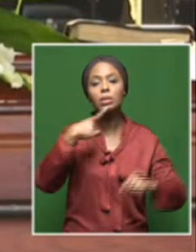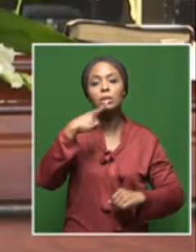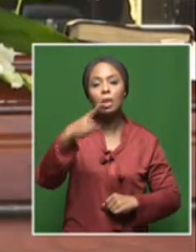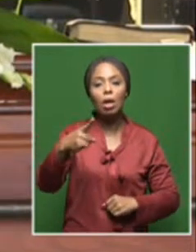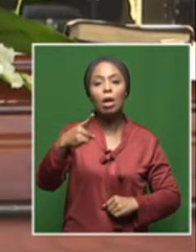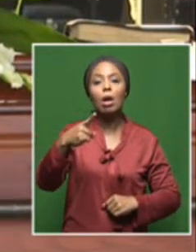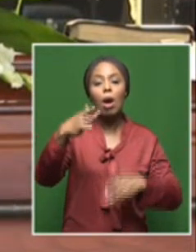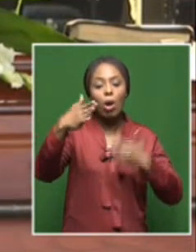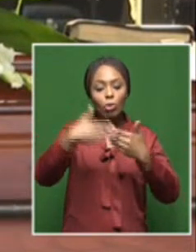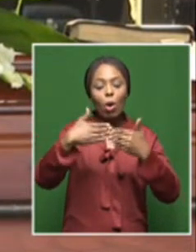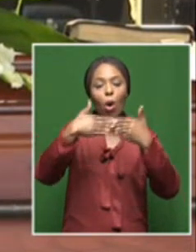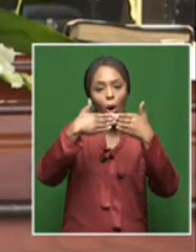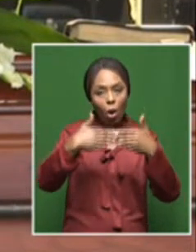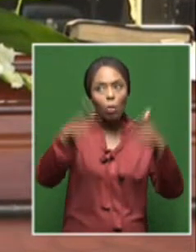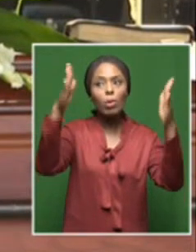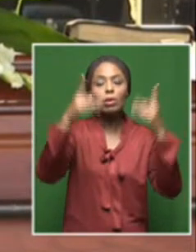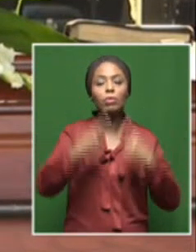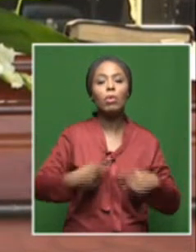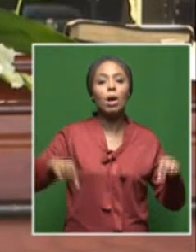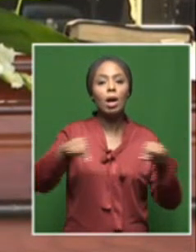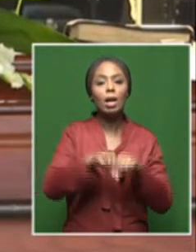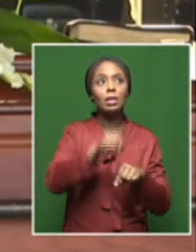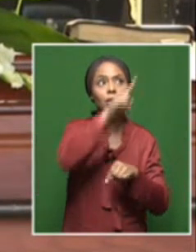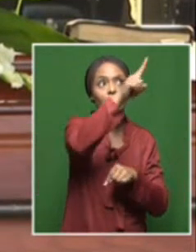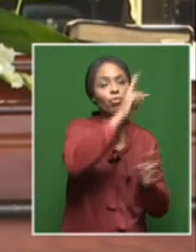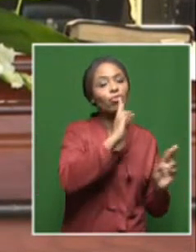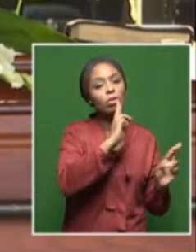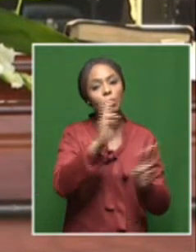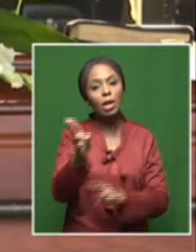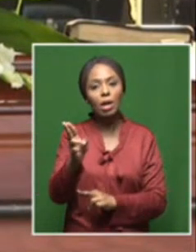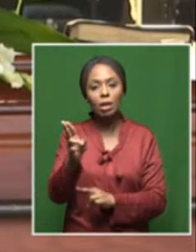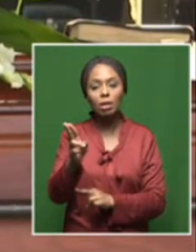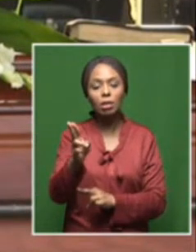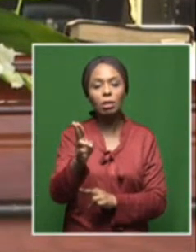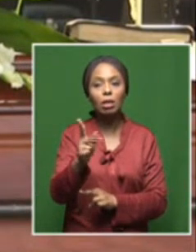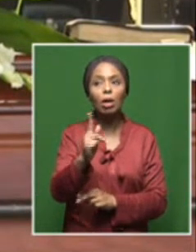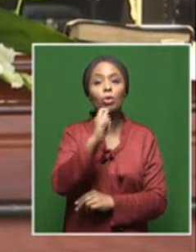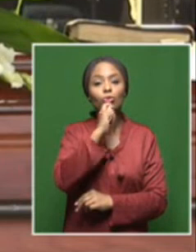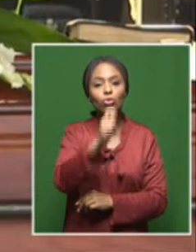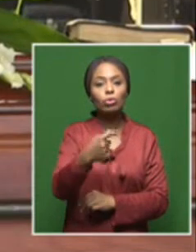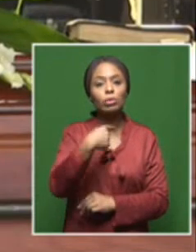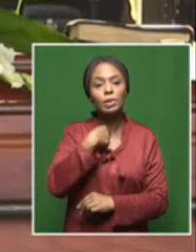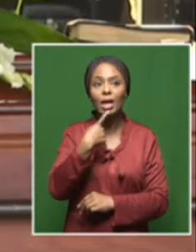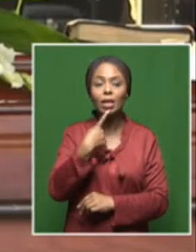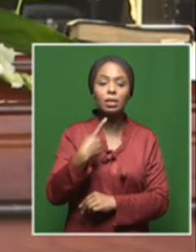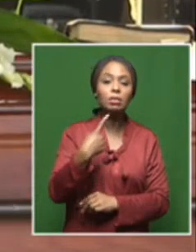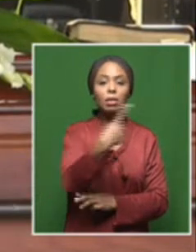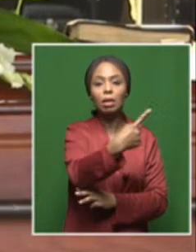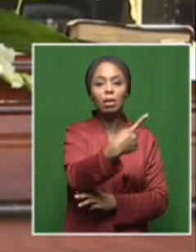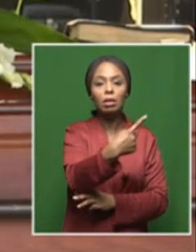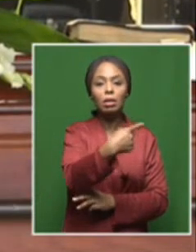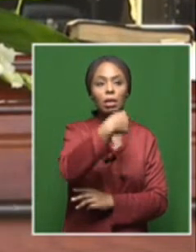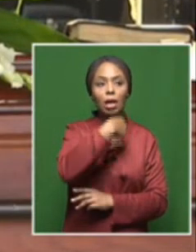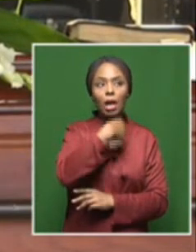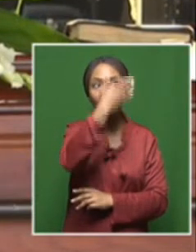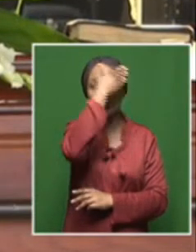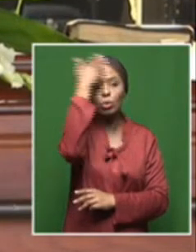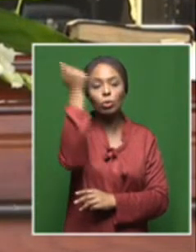us." But he replied, "Truly I tell you, I do not know